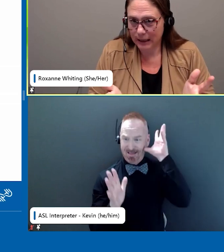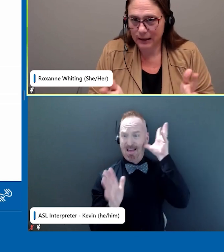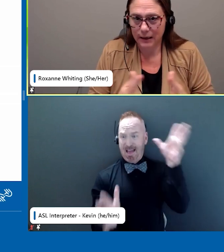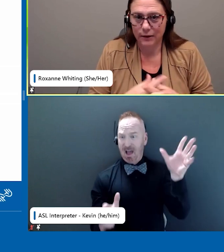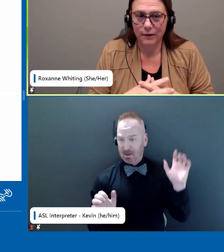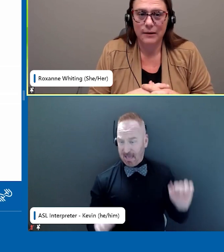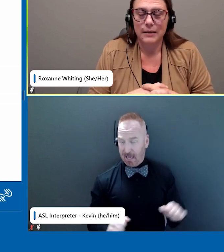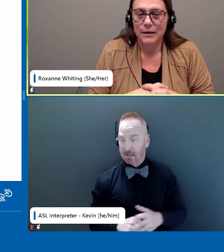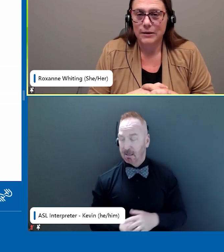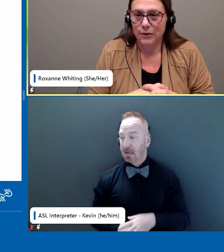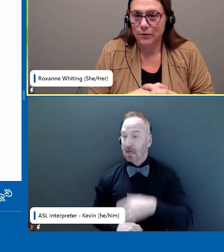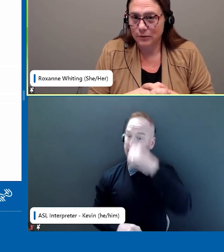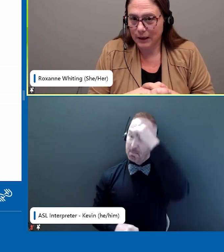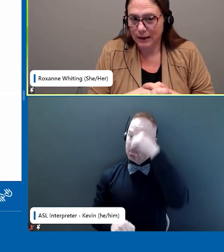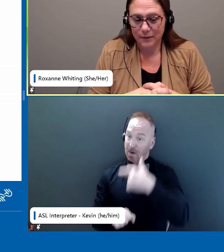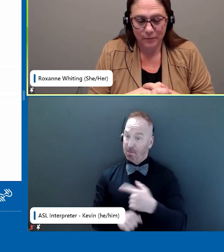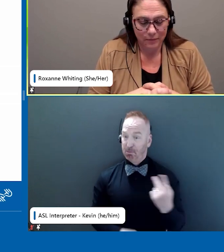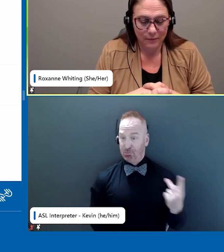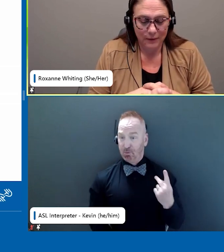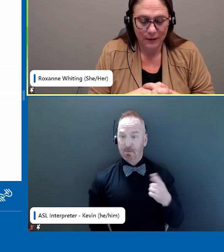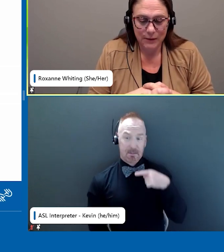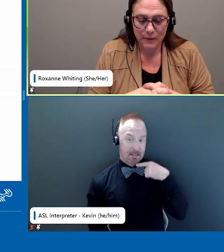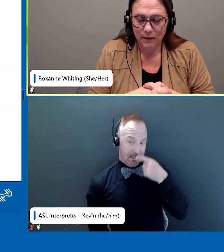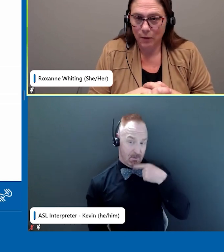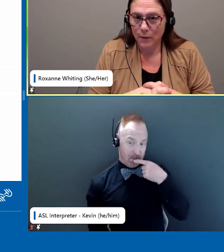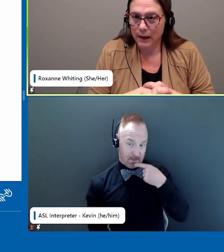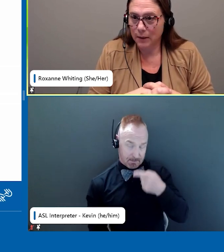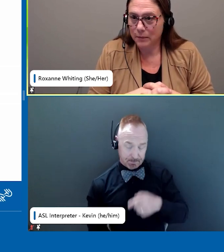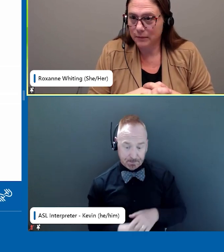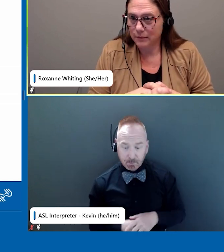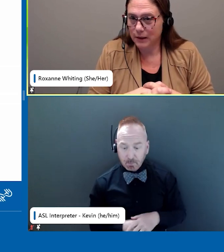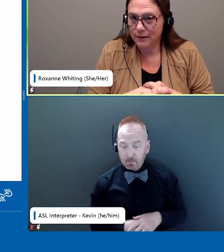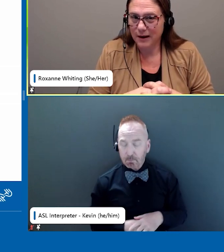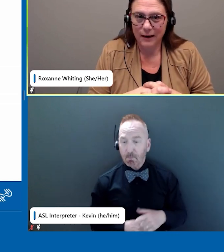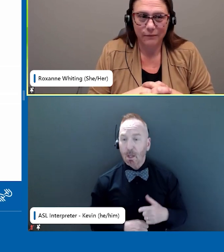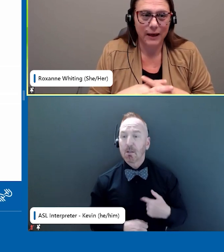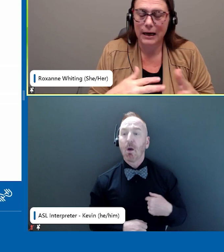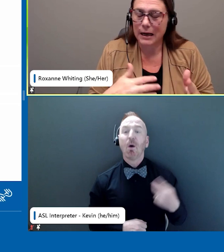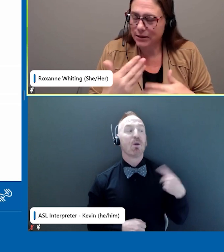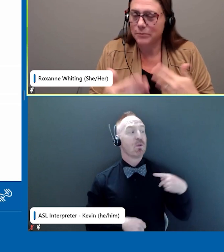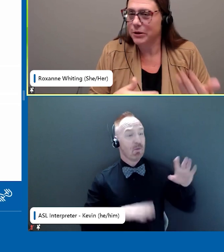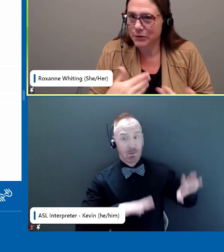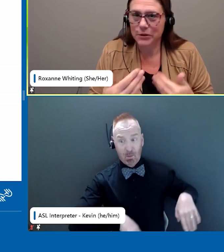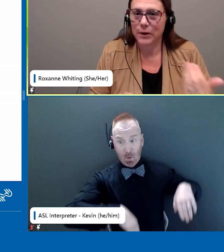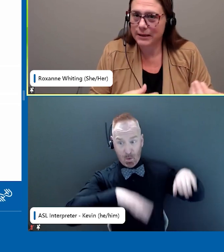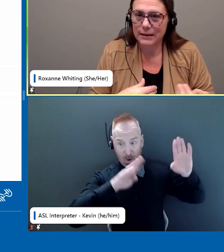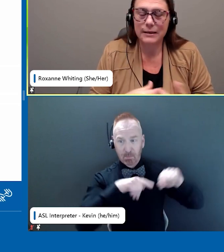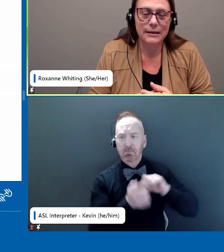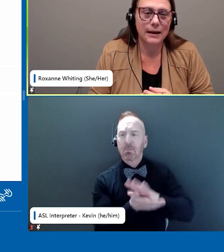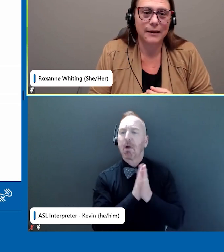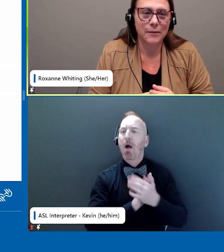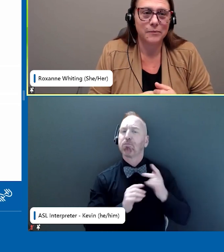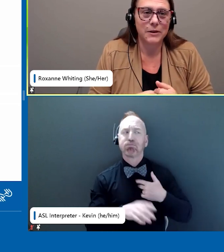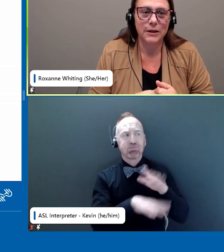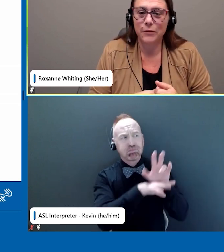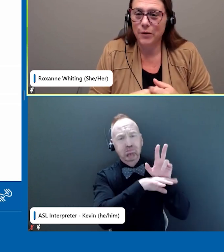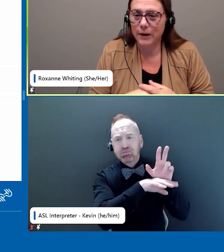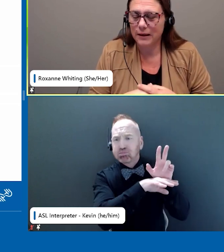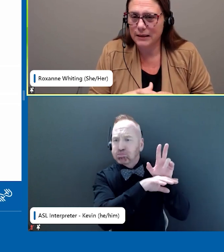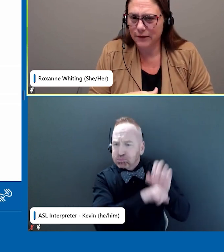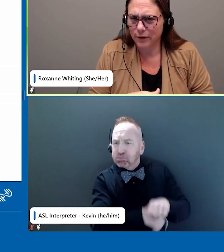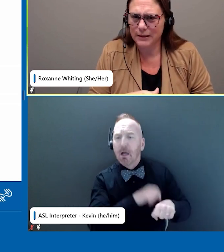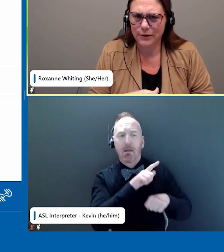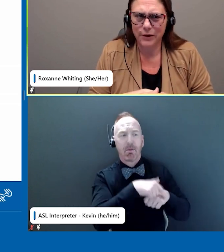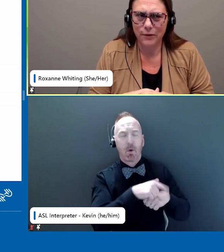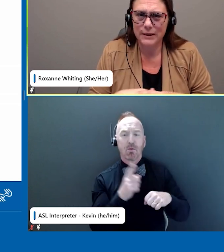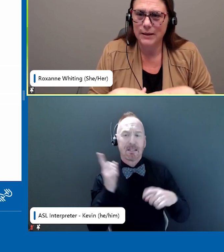brother and I can hear. So as we were growing up, you kind of get accustomed to those noises. So you don't know